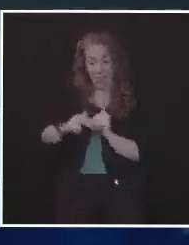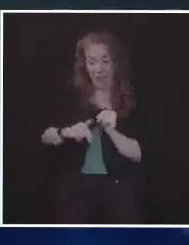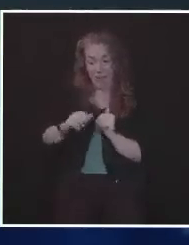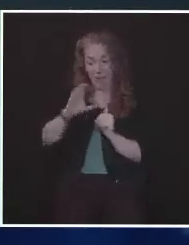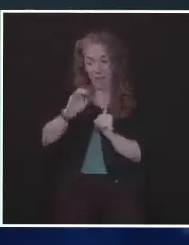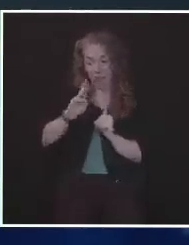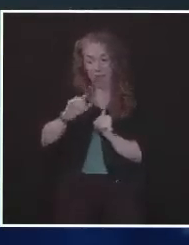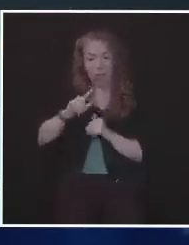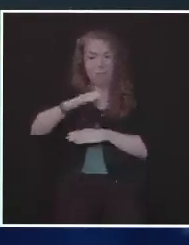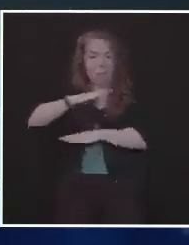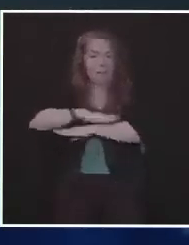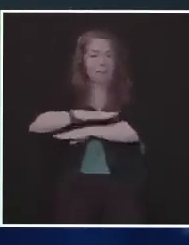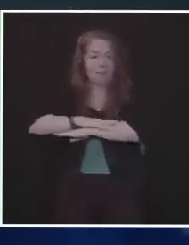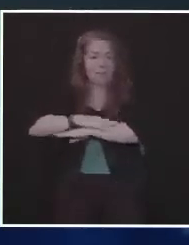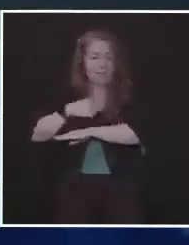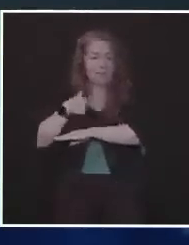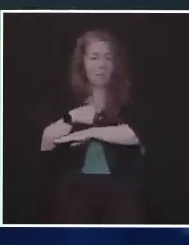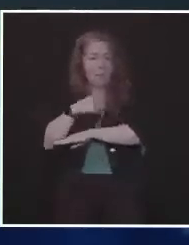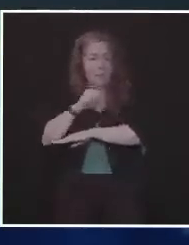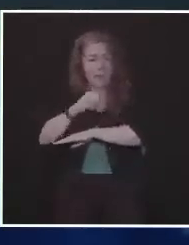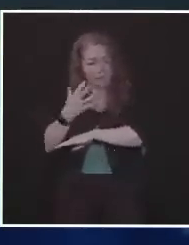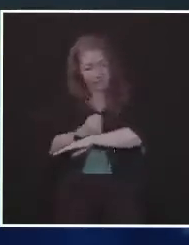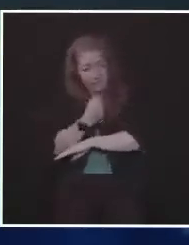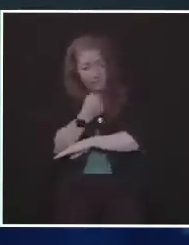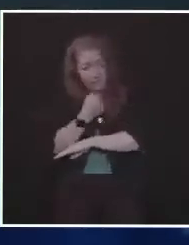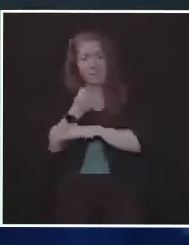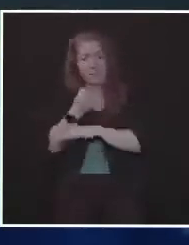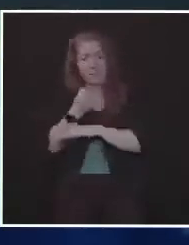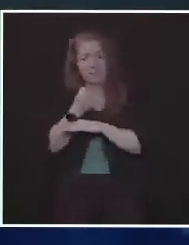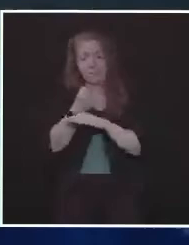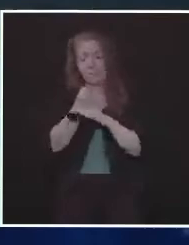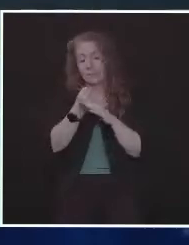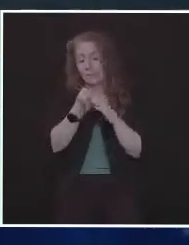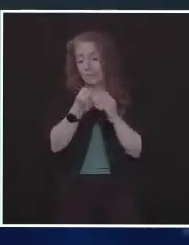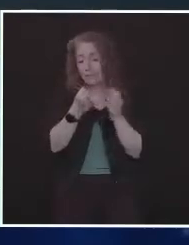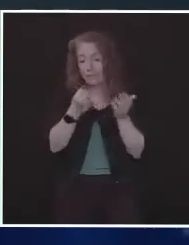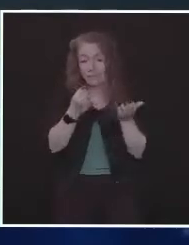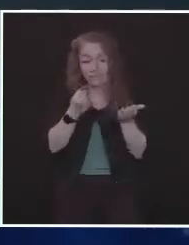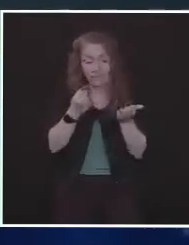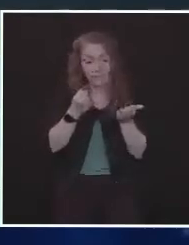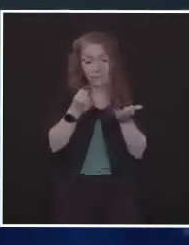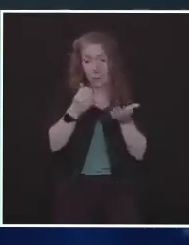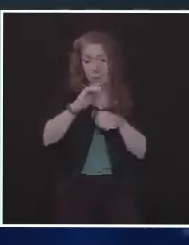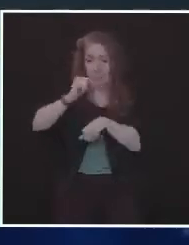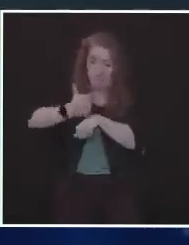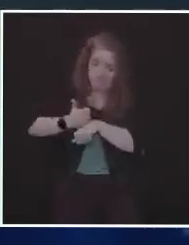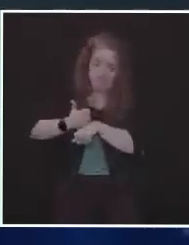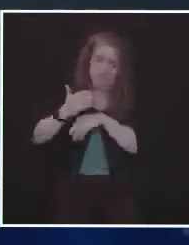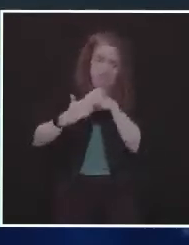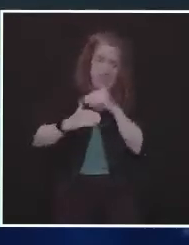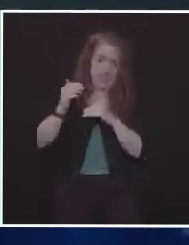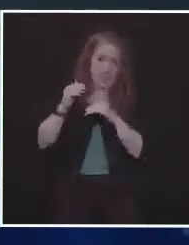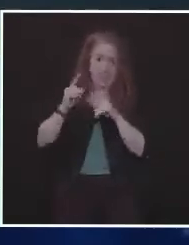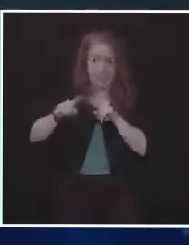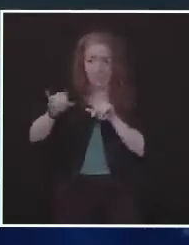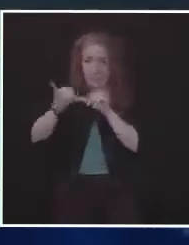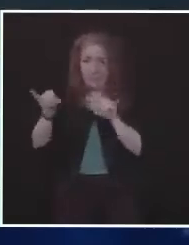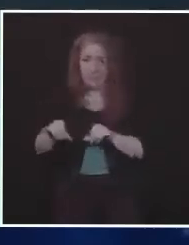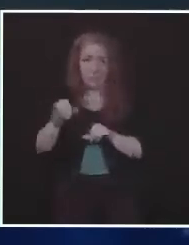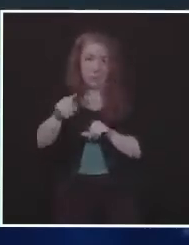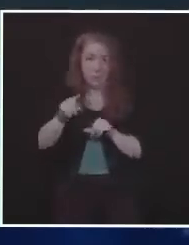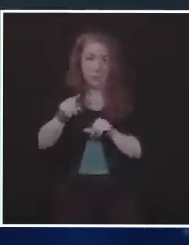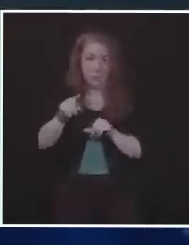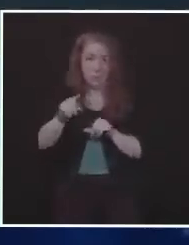and check out all the systems we're going to need to have to be and maintain a sustainable operations around the